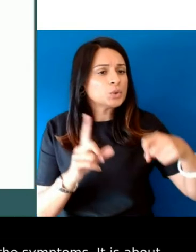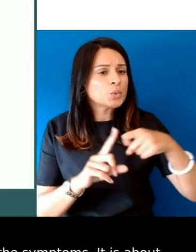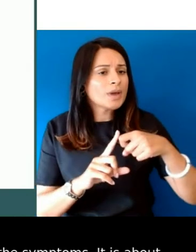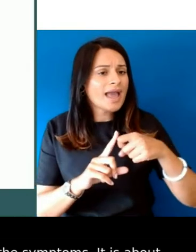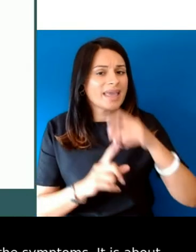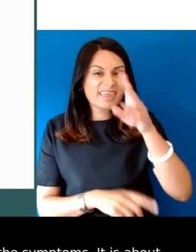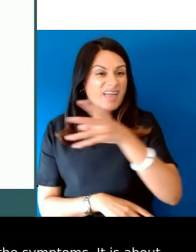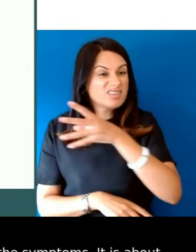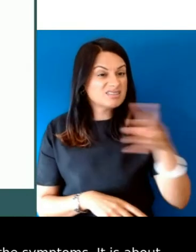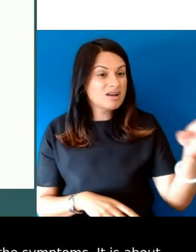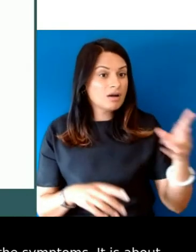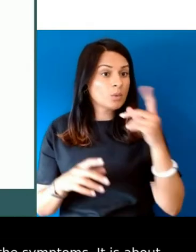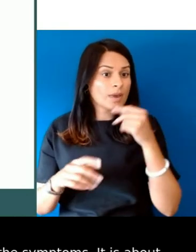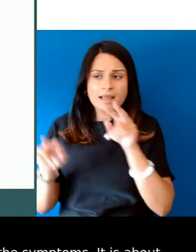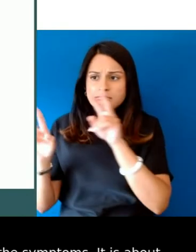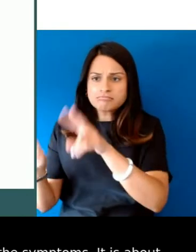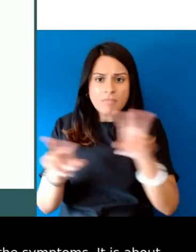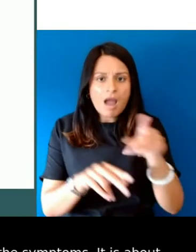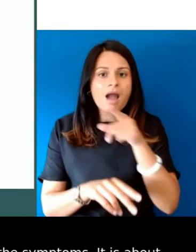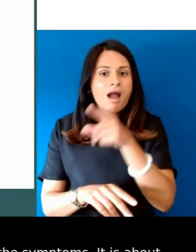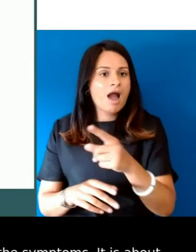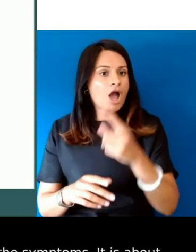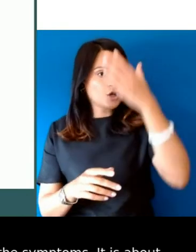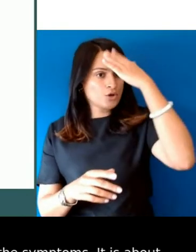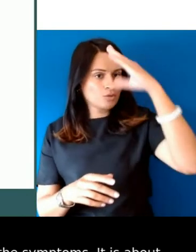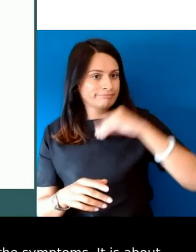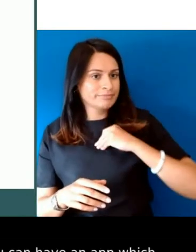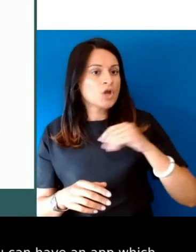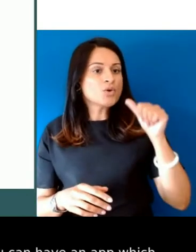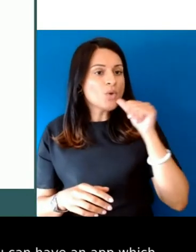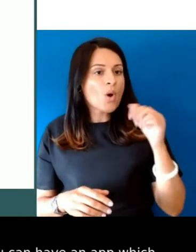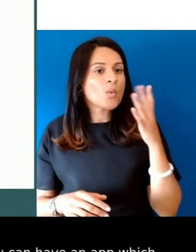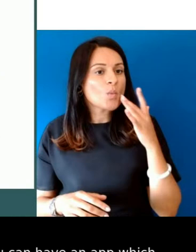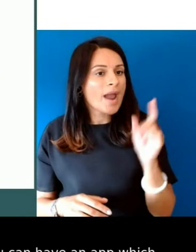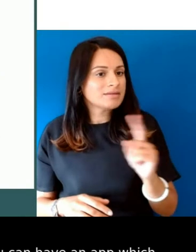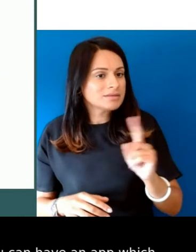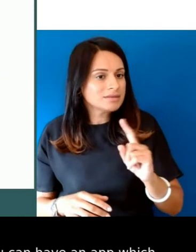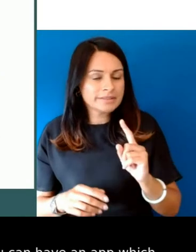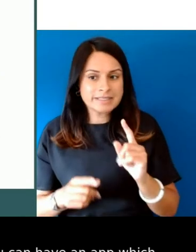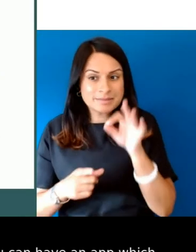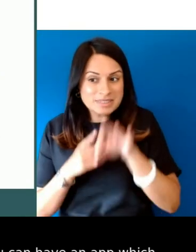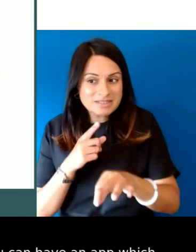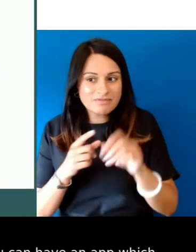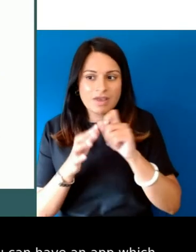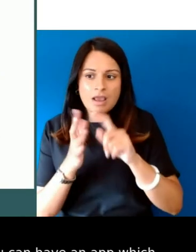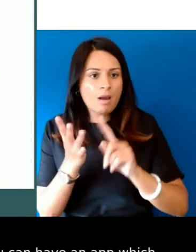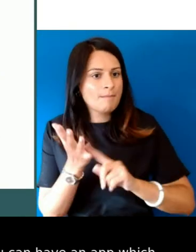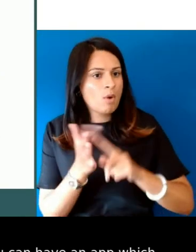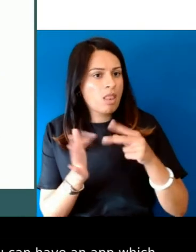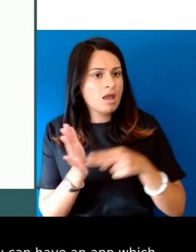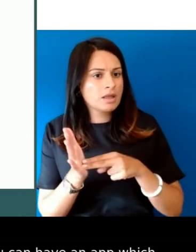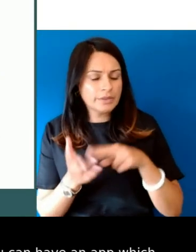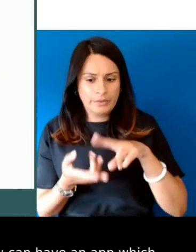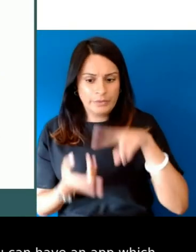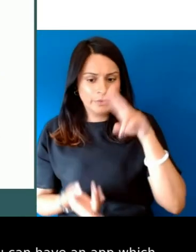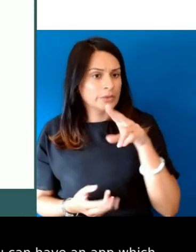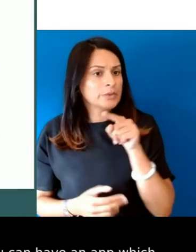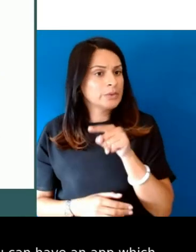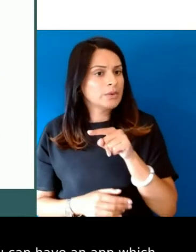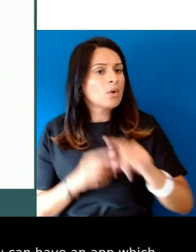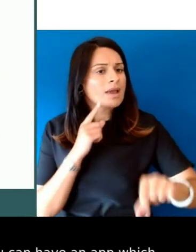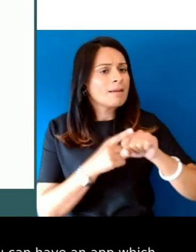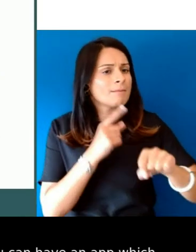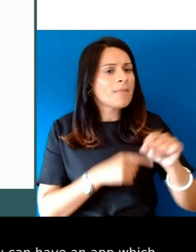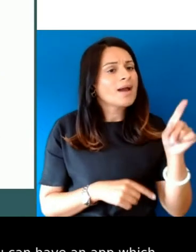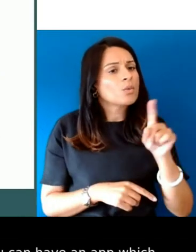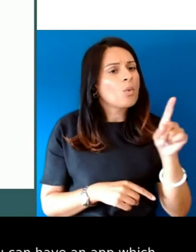helps to alert you when certain pollens are particularly high and then think about the impact of that rhinitis on